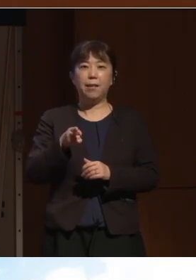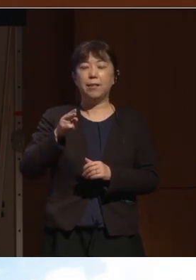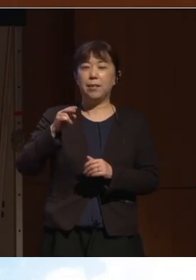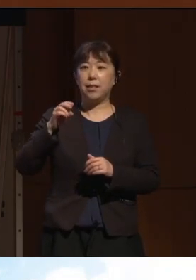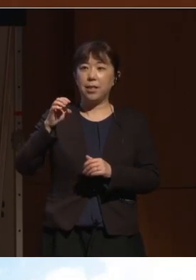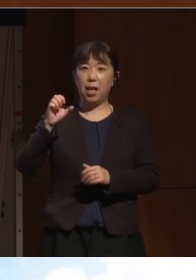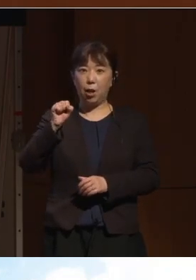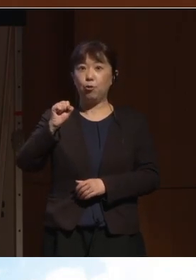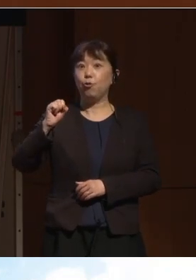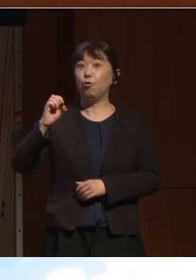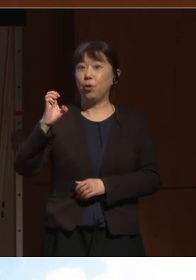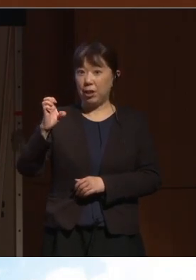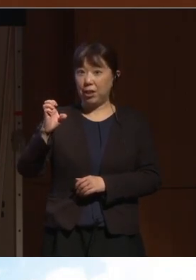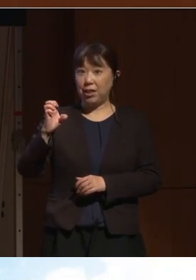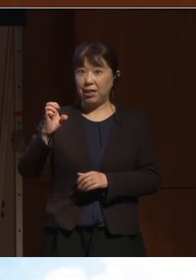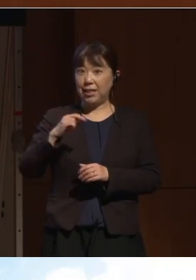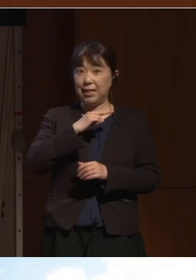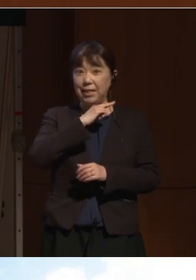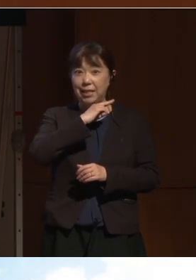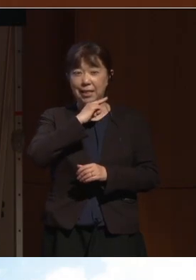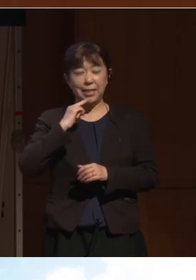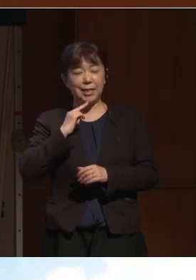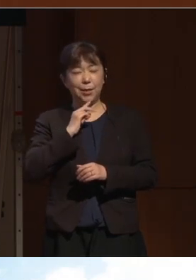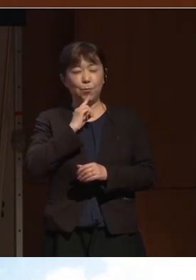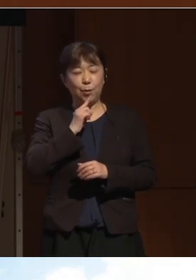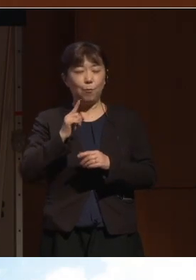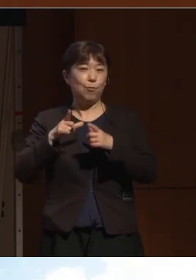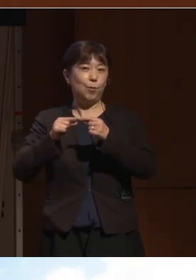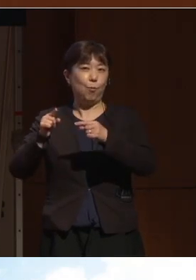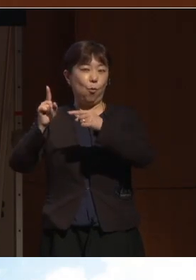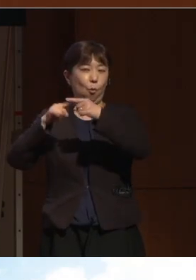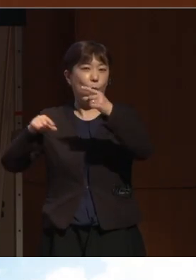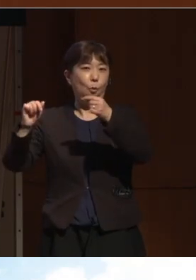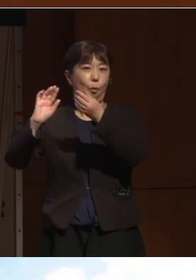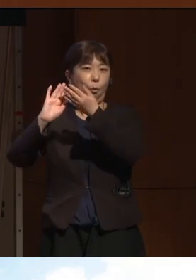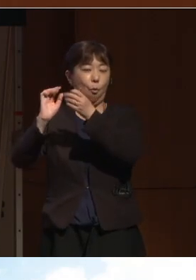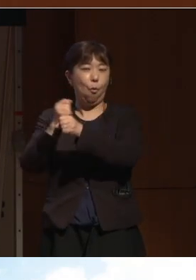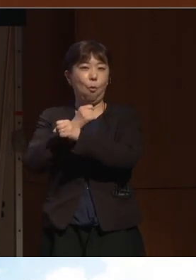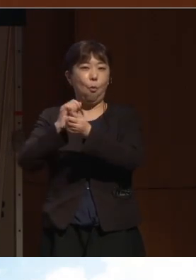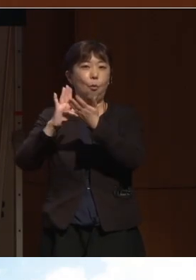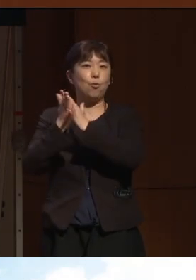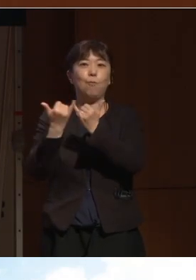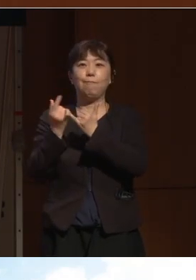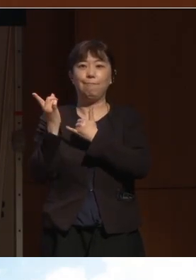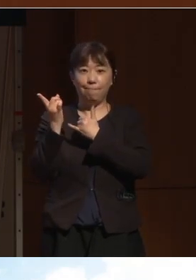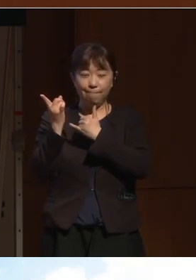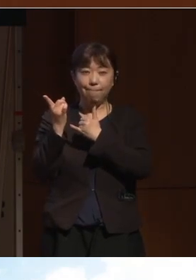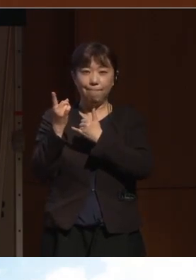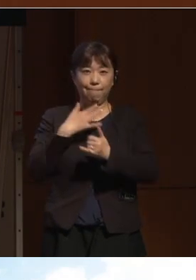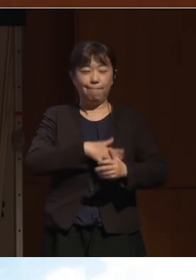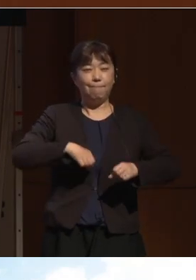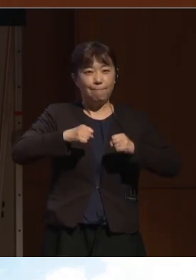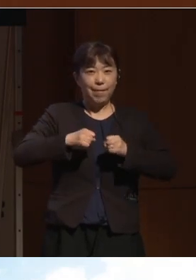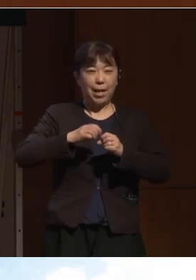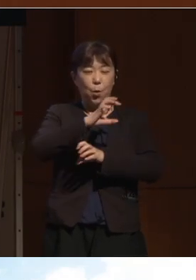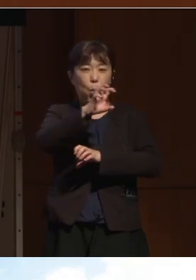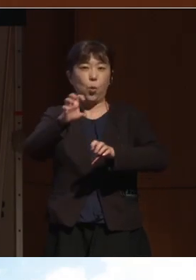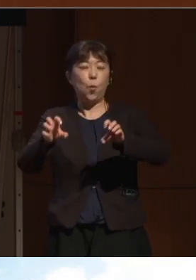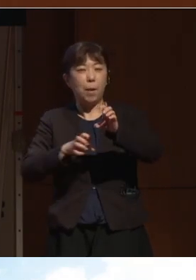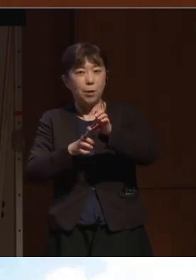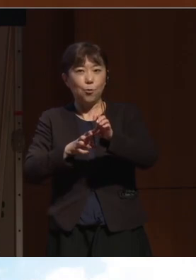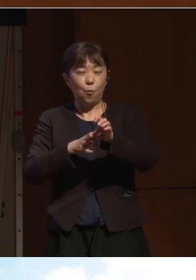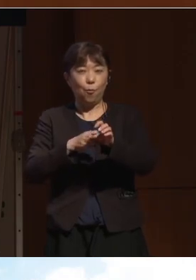Ministry of Health here in Japan, signed a memorandum of cooperation on innovation in health in December